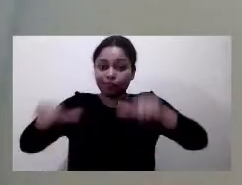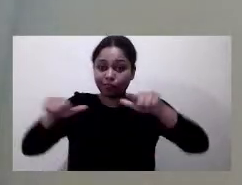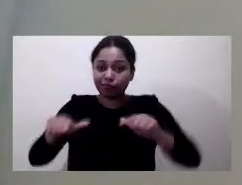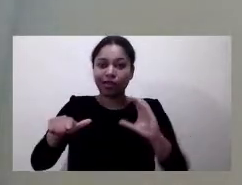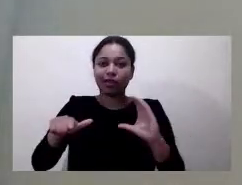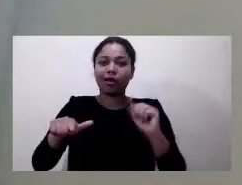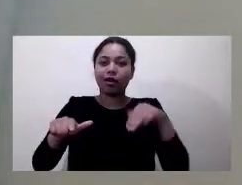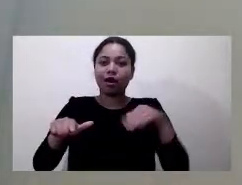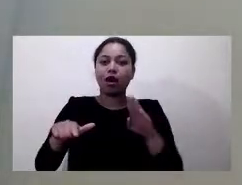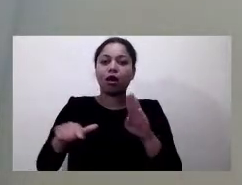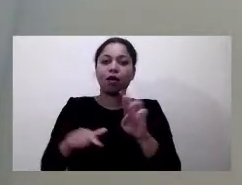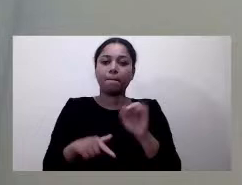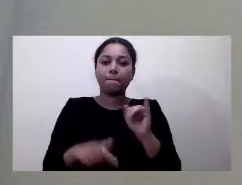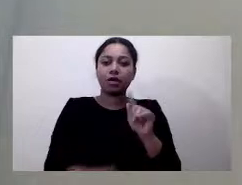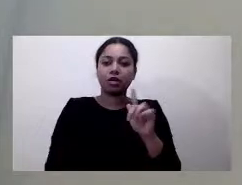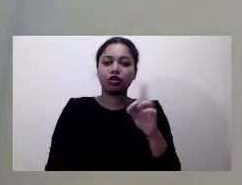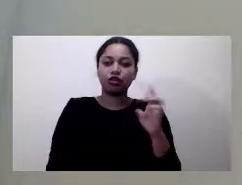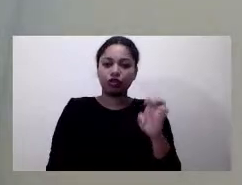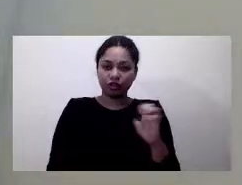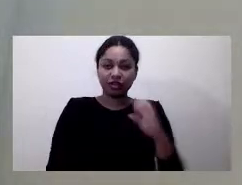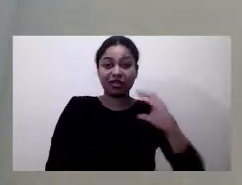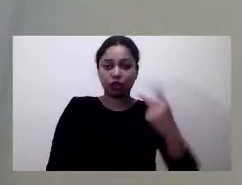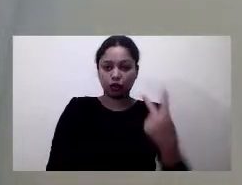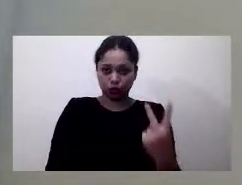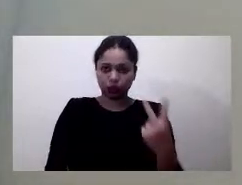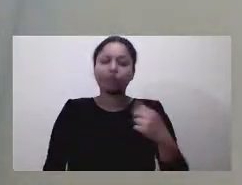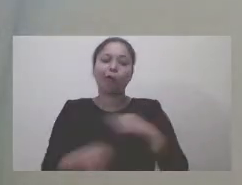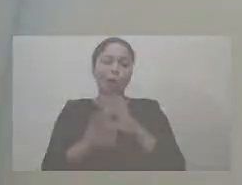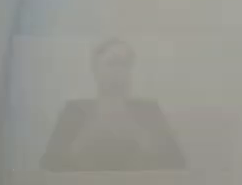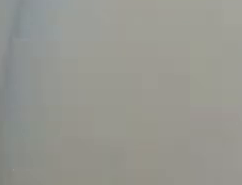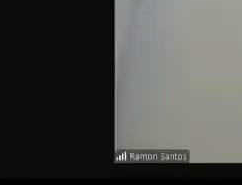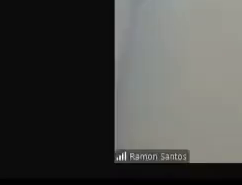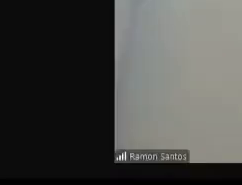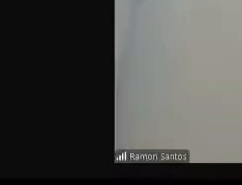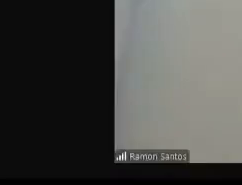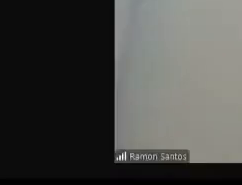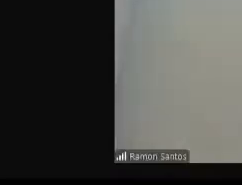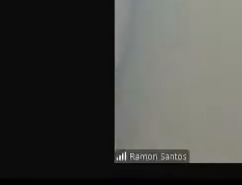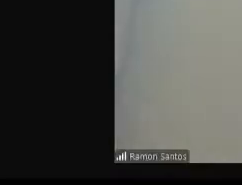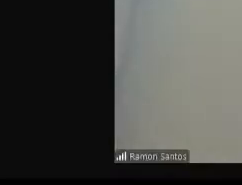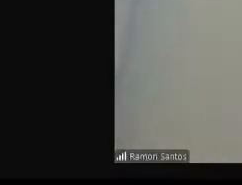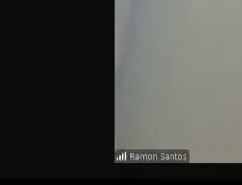C2. Seja bem-vindo, professor. Tenham todos uma ótima sessão.